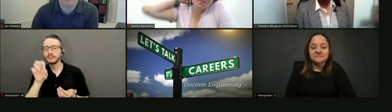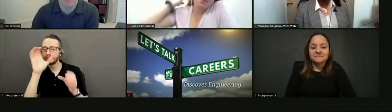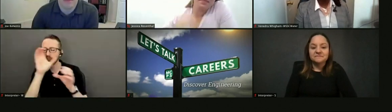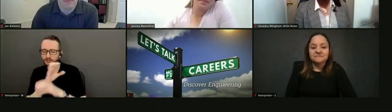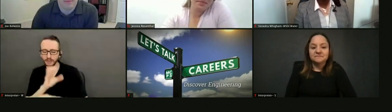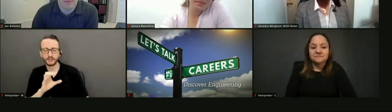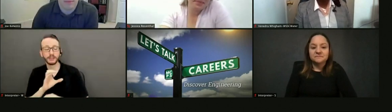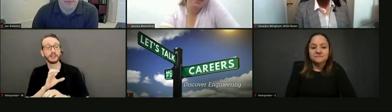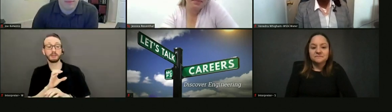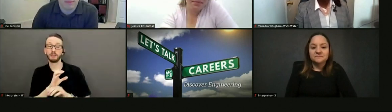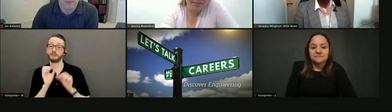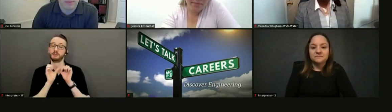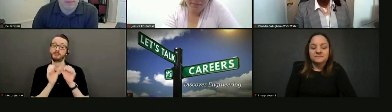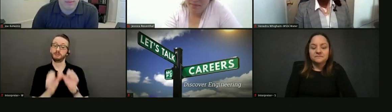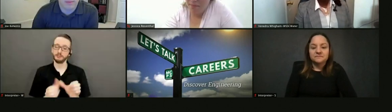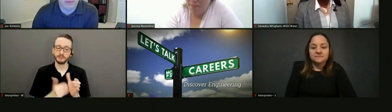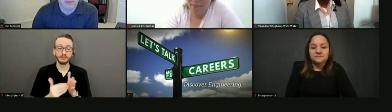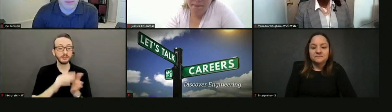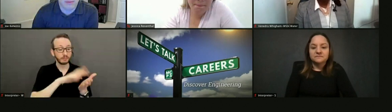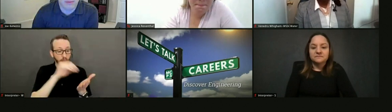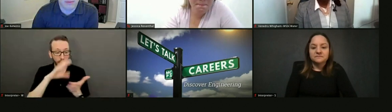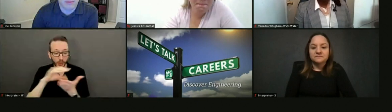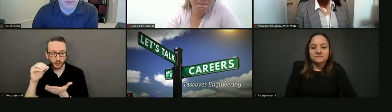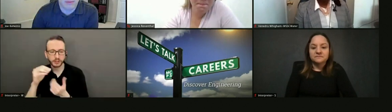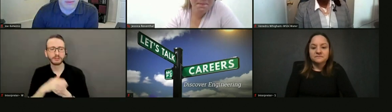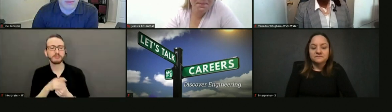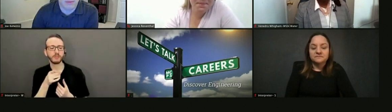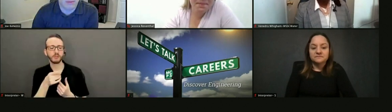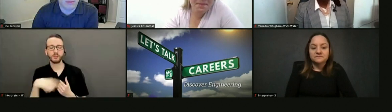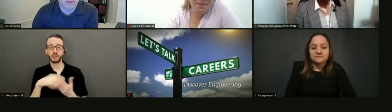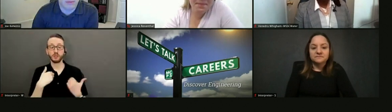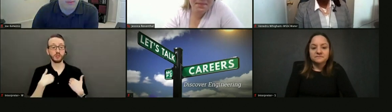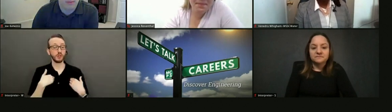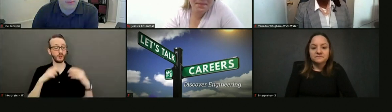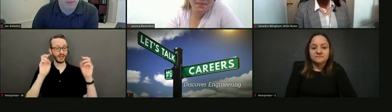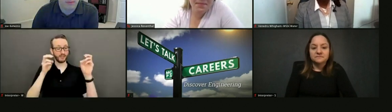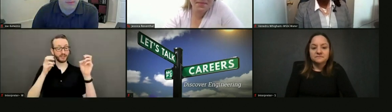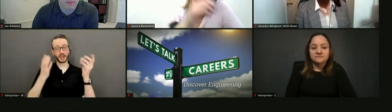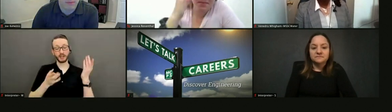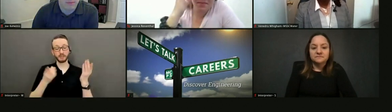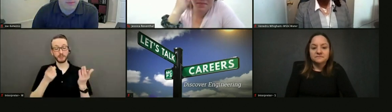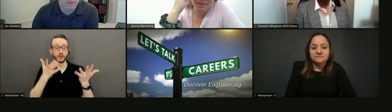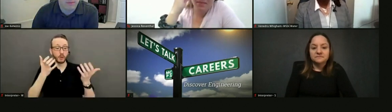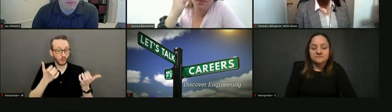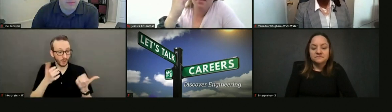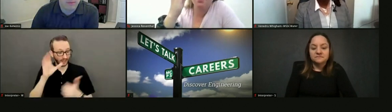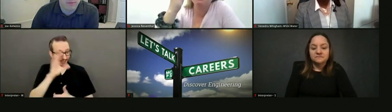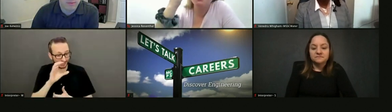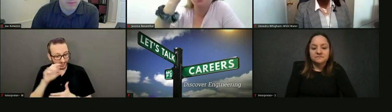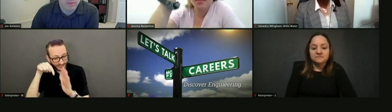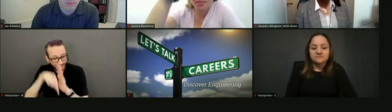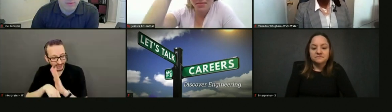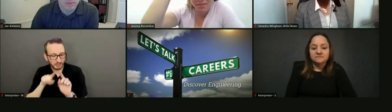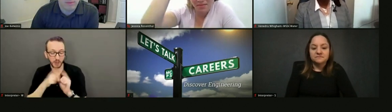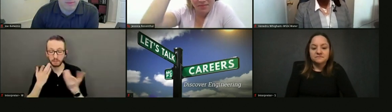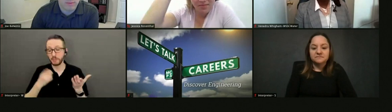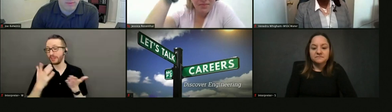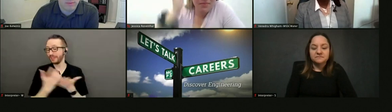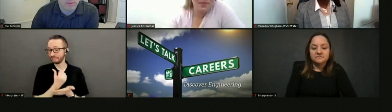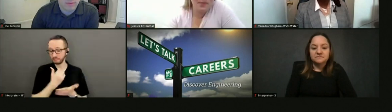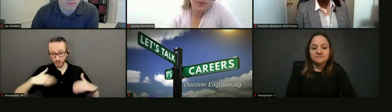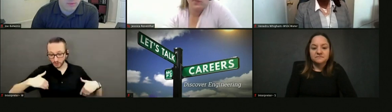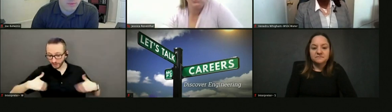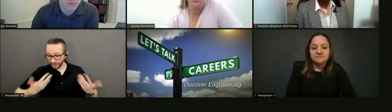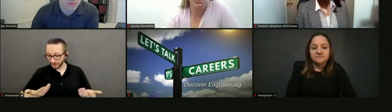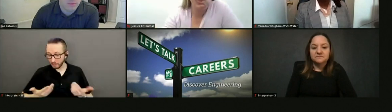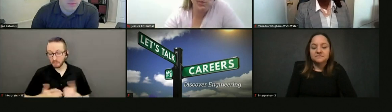constantly getting to explore different fields. Is there an engineering topic that you'd like to explore, but you guys haven't had the chance to do so yet? Joe, why don't we start with